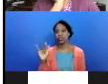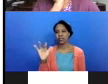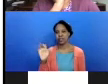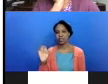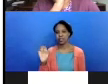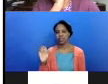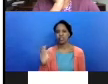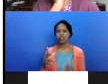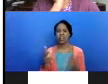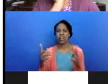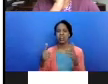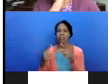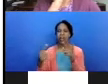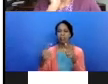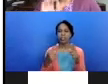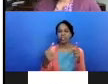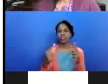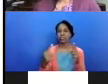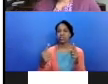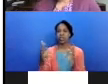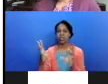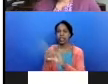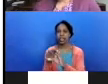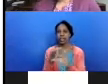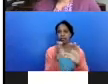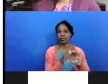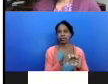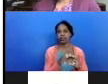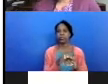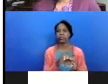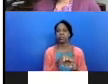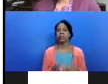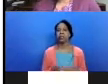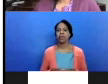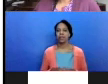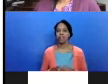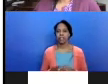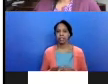part of my movement was, again, moving to multiple stories. So the gender story